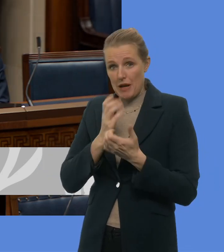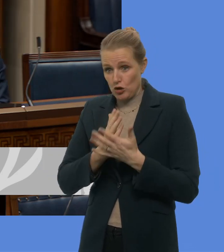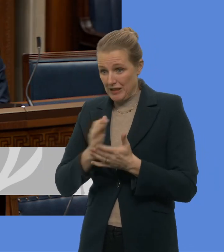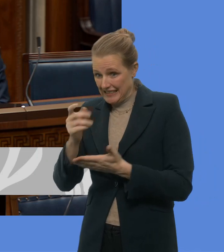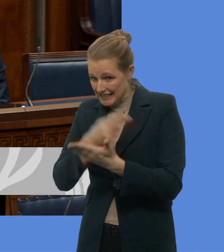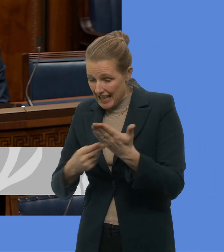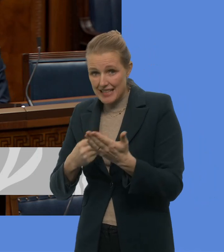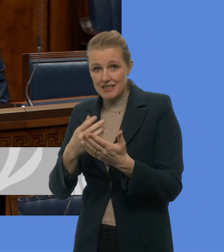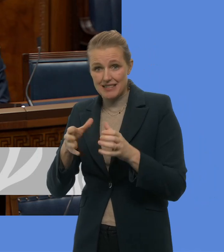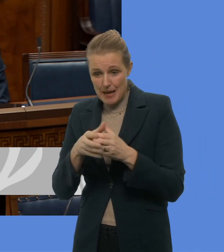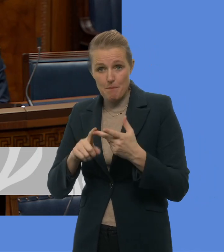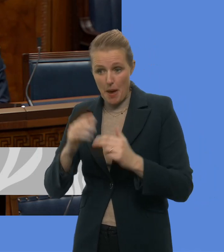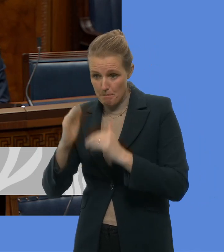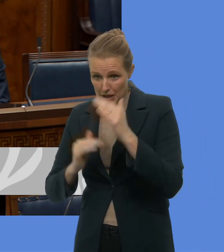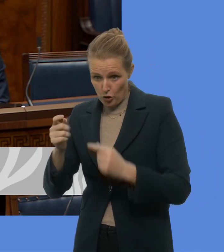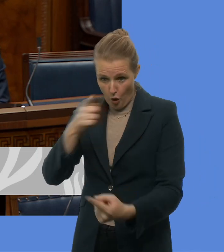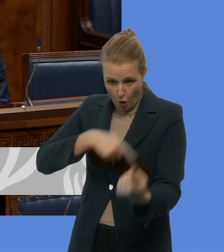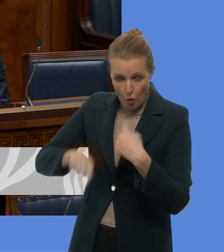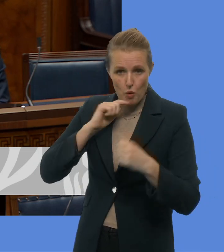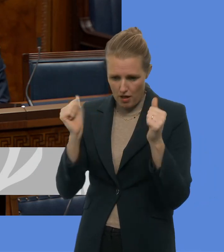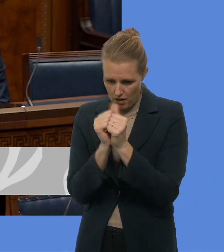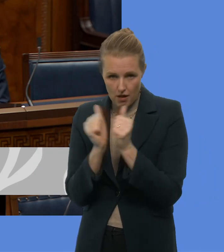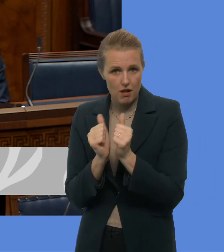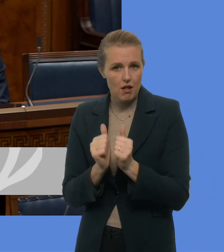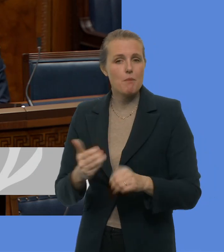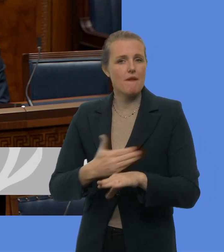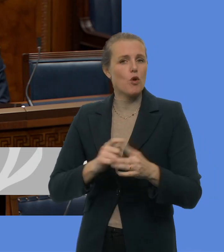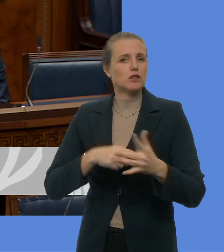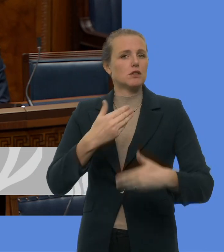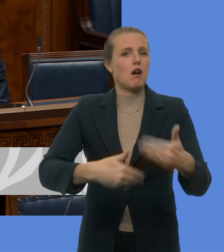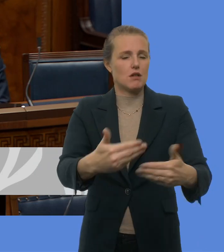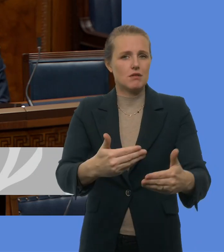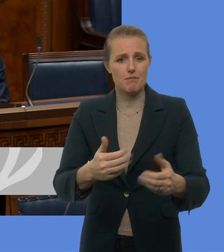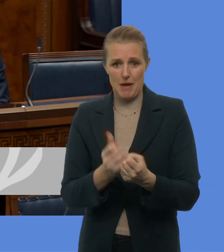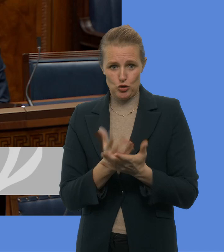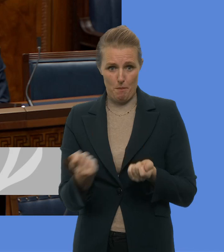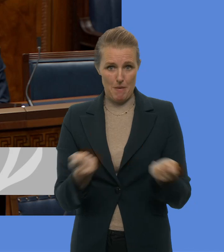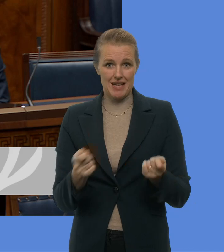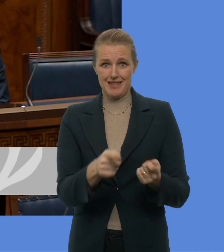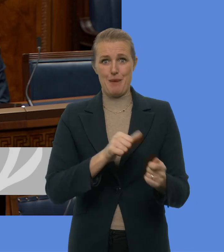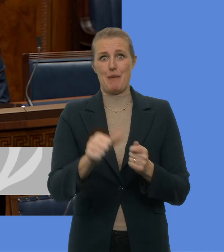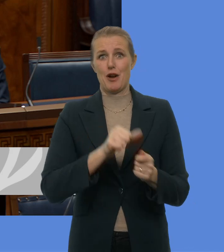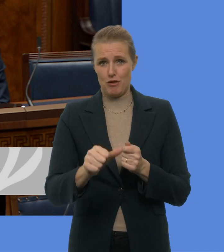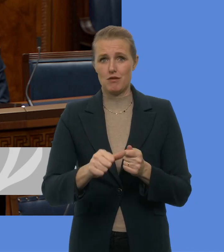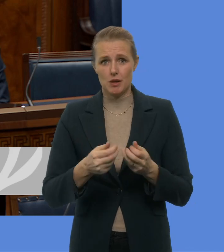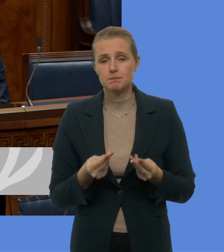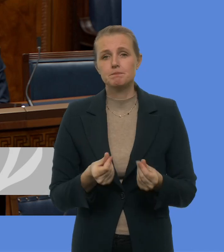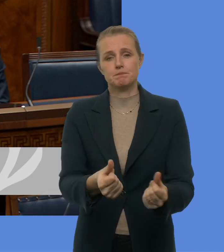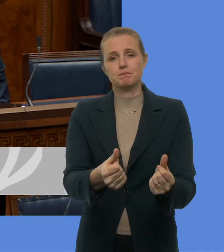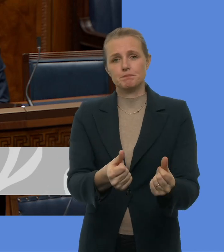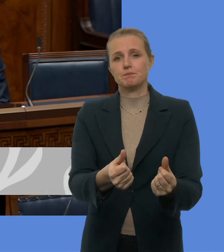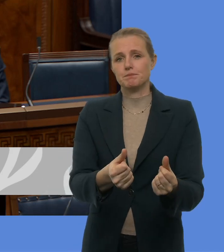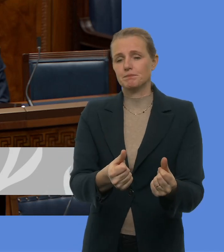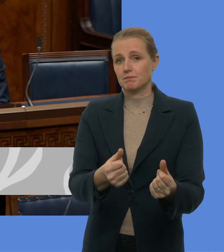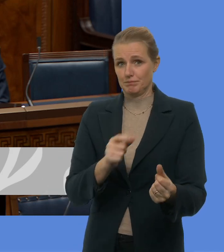contractor. And we want them to consider a range of improvements to the management of this construction project, which the member